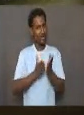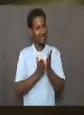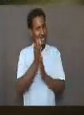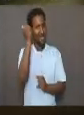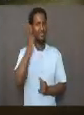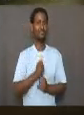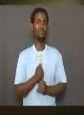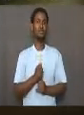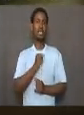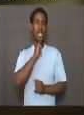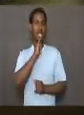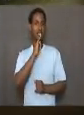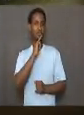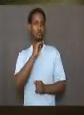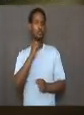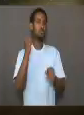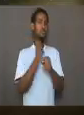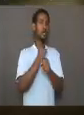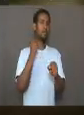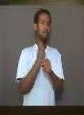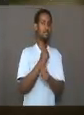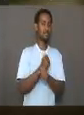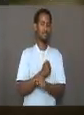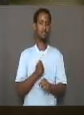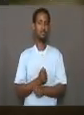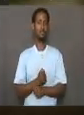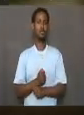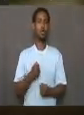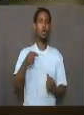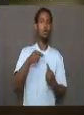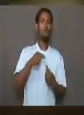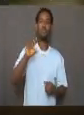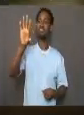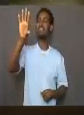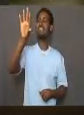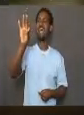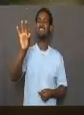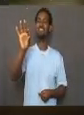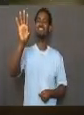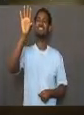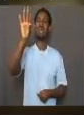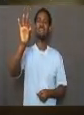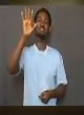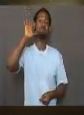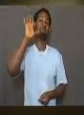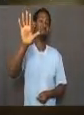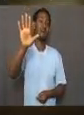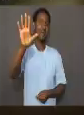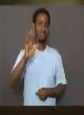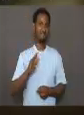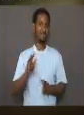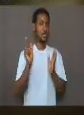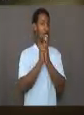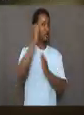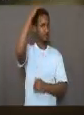Commission was established as a requirement of the 1995